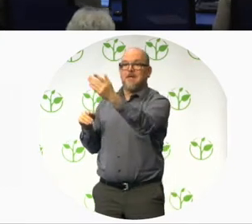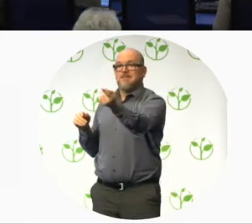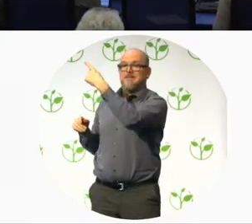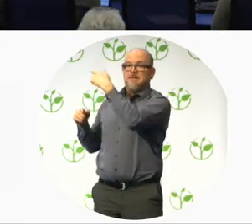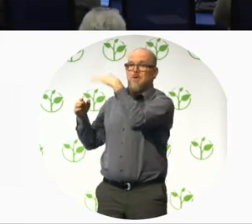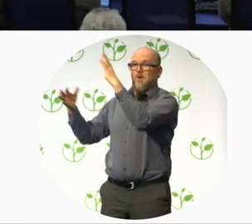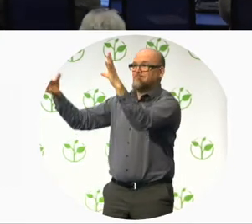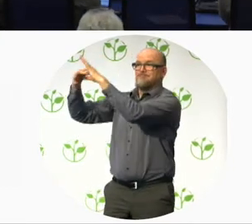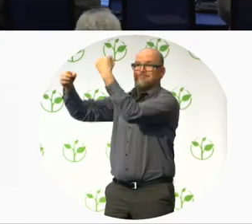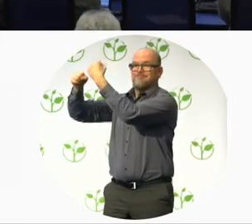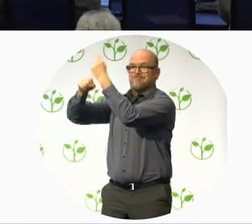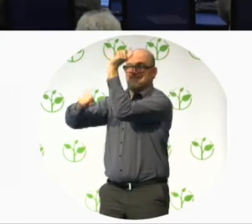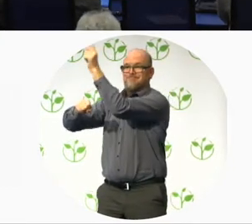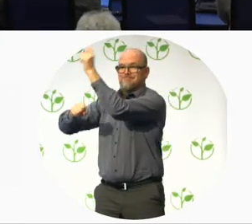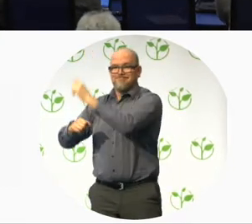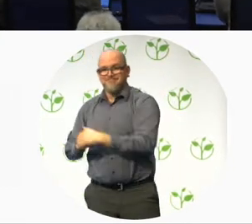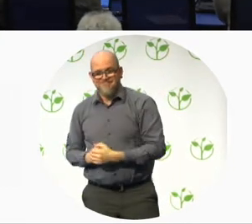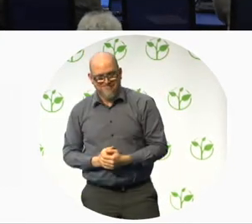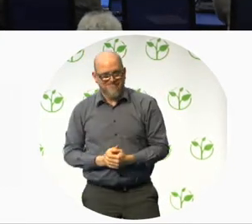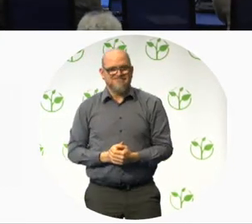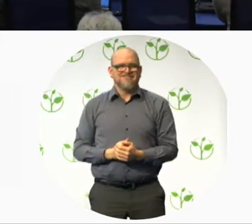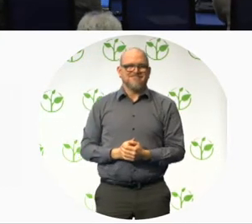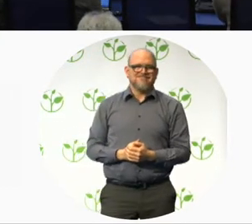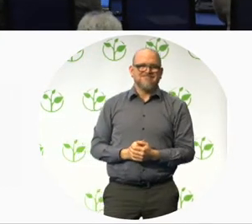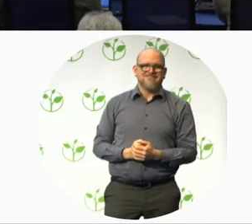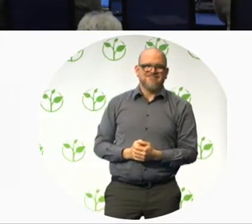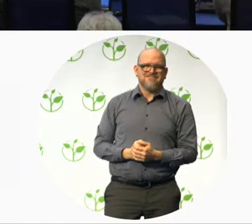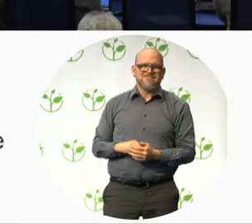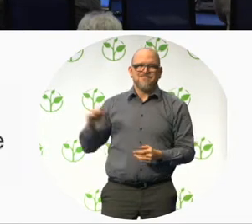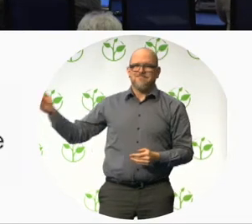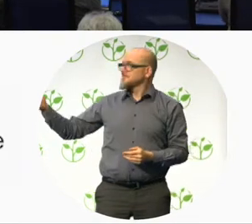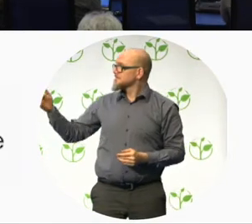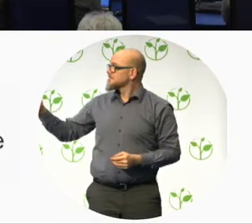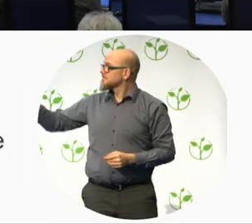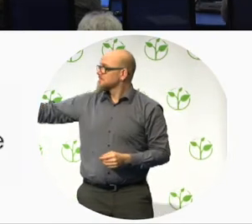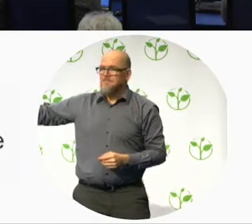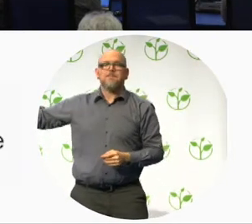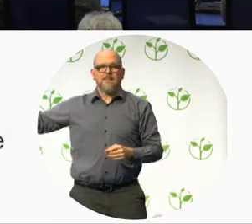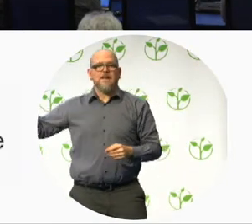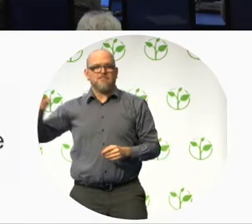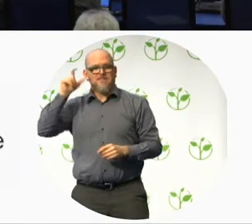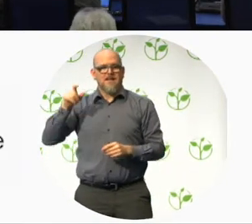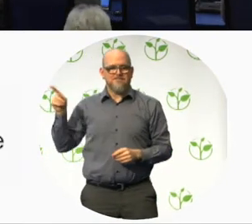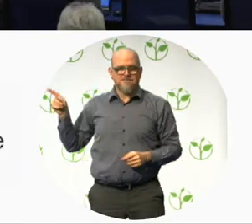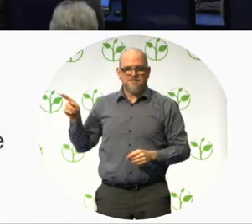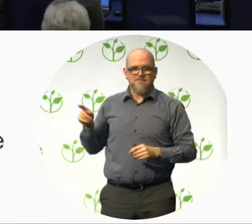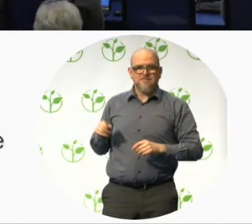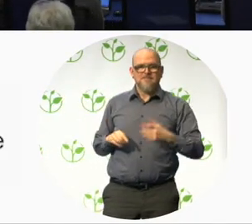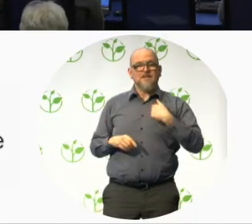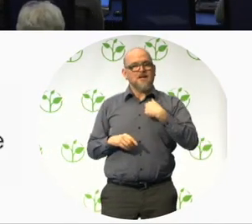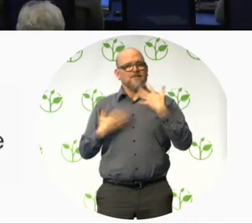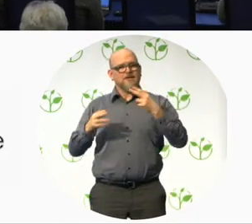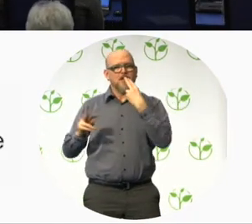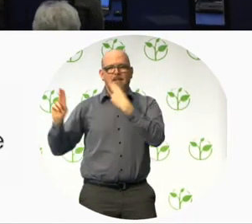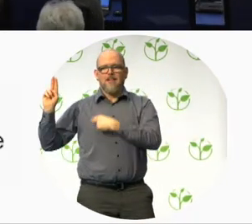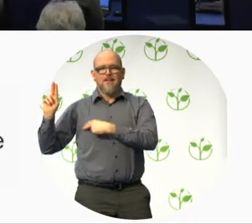I will do that. Since it's time for promises, today we start the first connection to open like a virtual